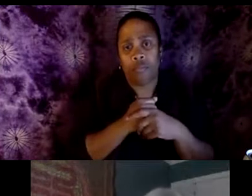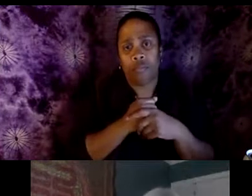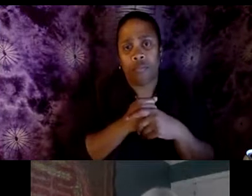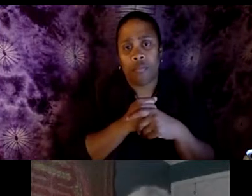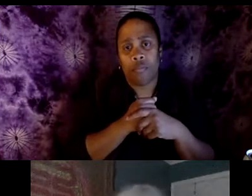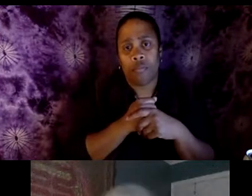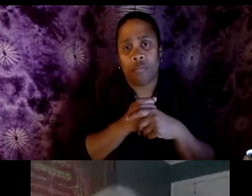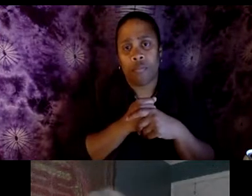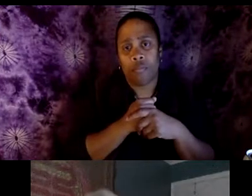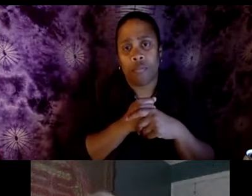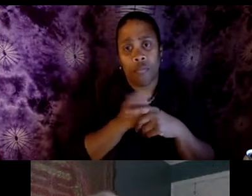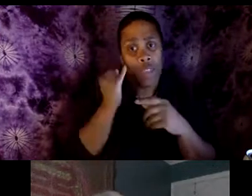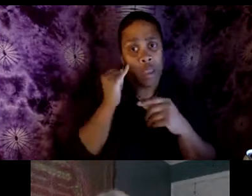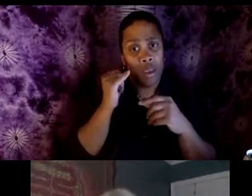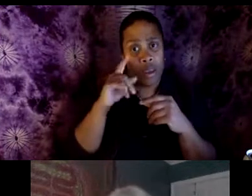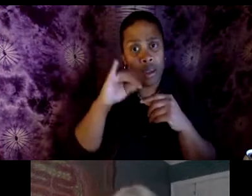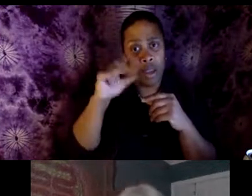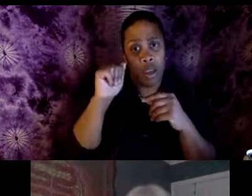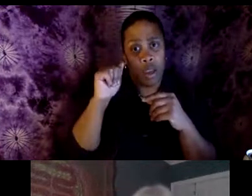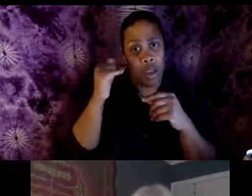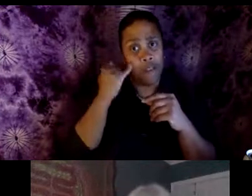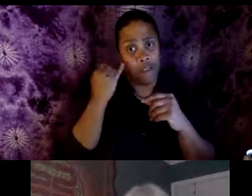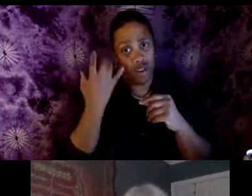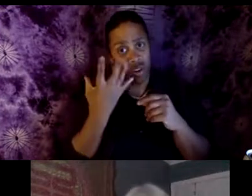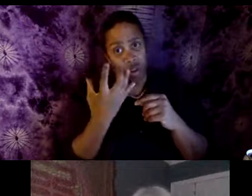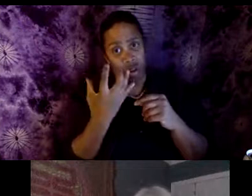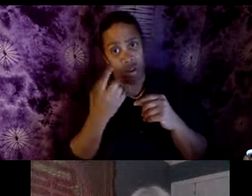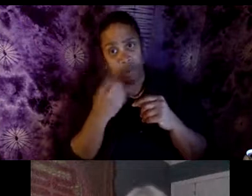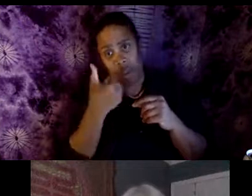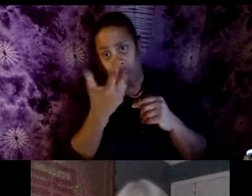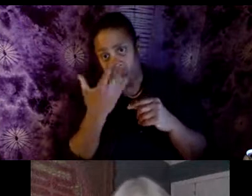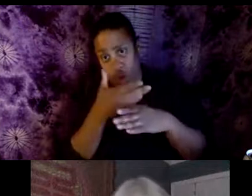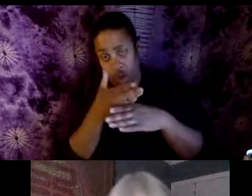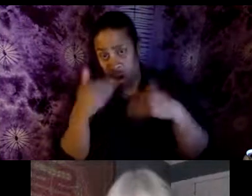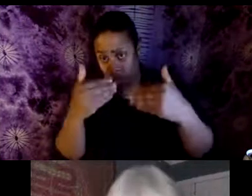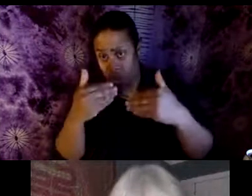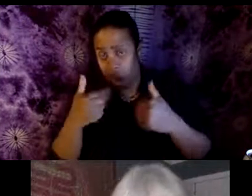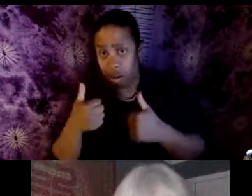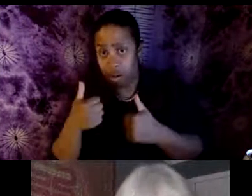Yeah, Dr. Tina, if there's something else that you want to share right now, go ahead. I just want to give you some space also.